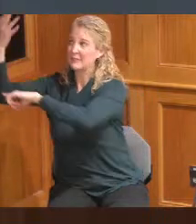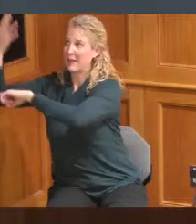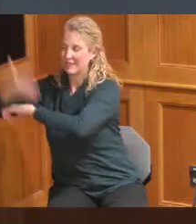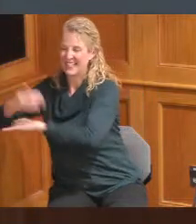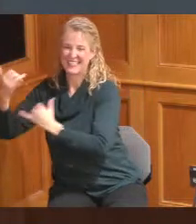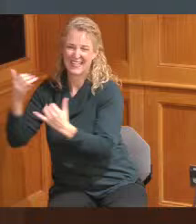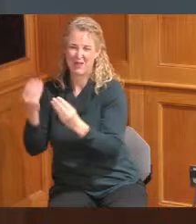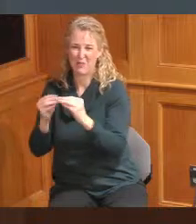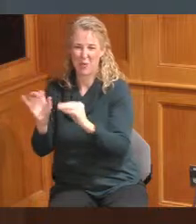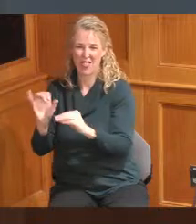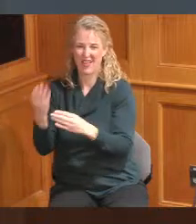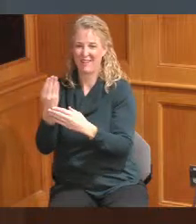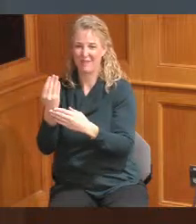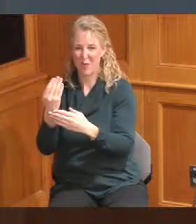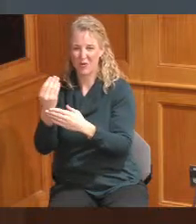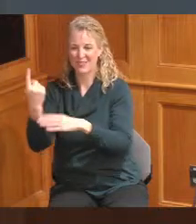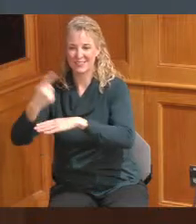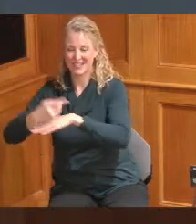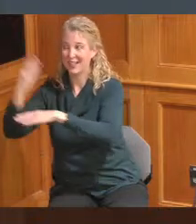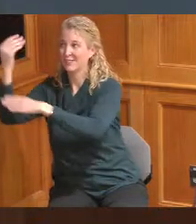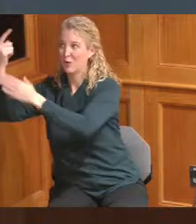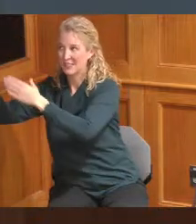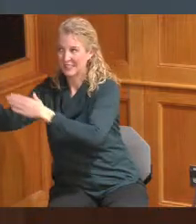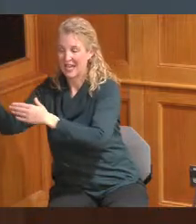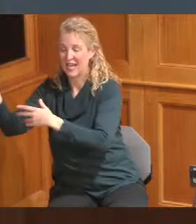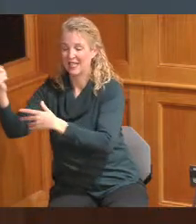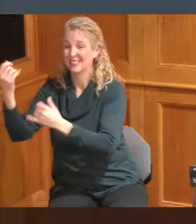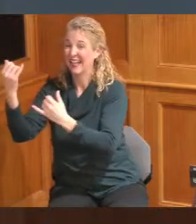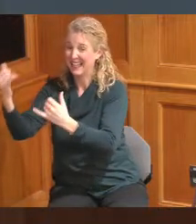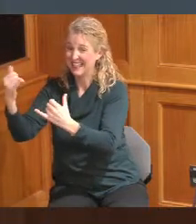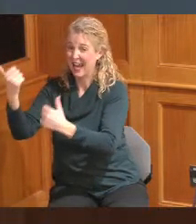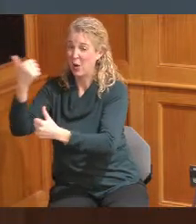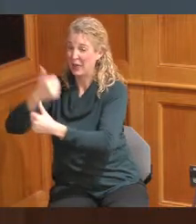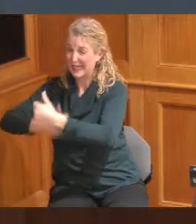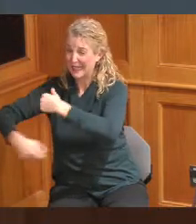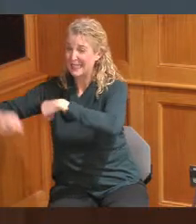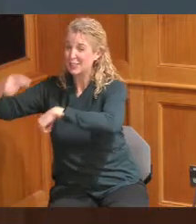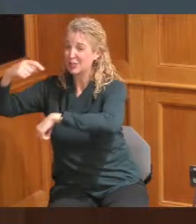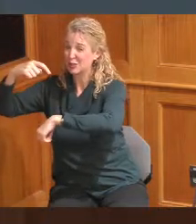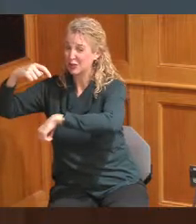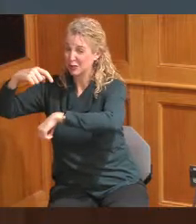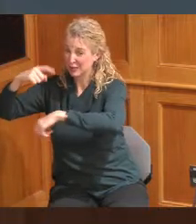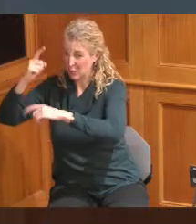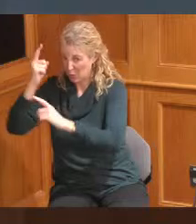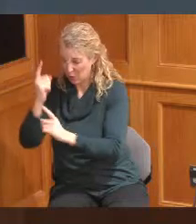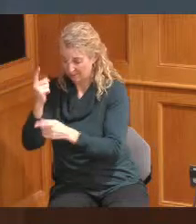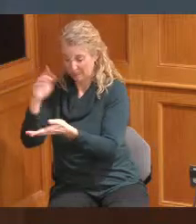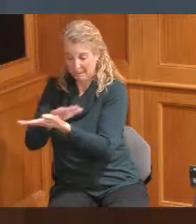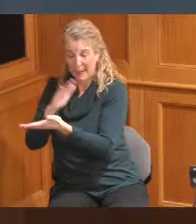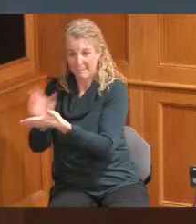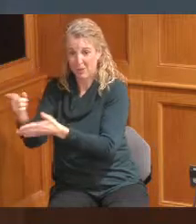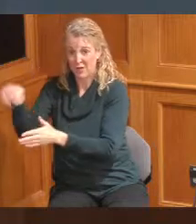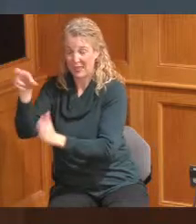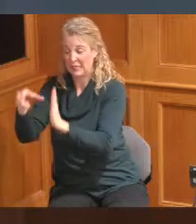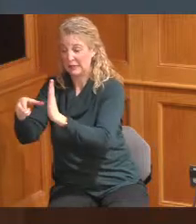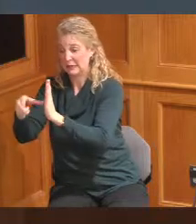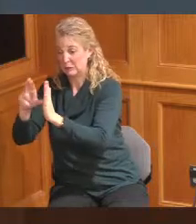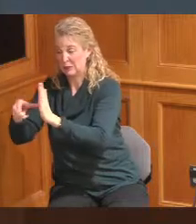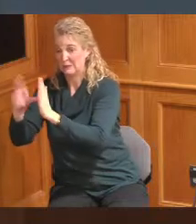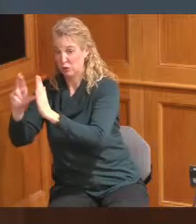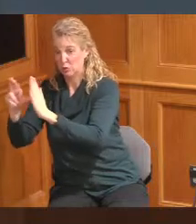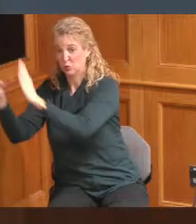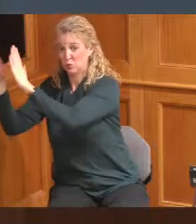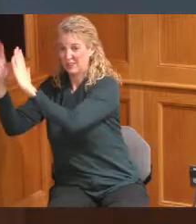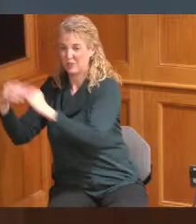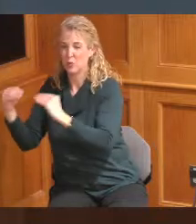request to they are reviewing them one by one or in batches at the federal level. I don't quite know how they're doing it, but they're doing a